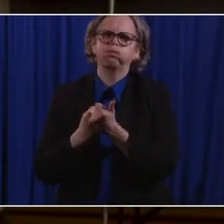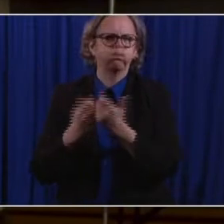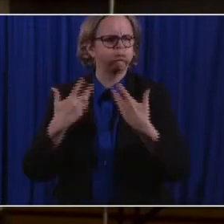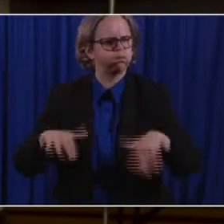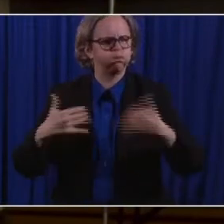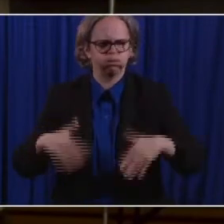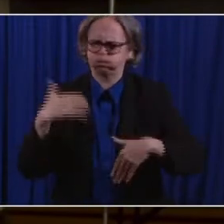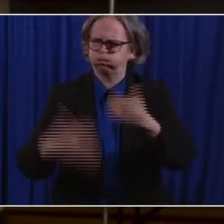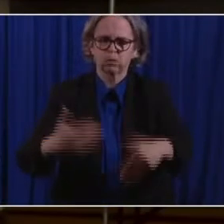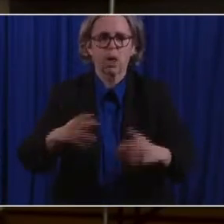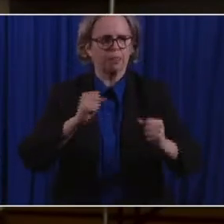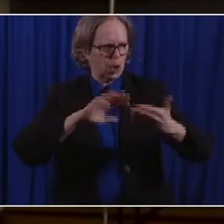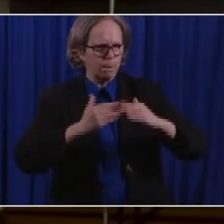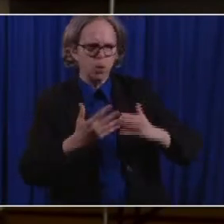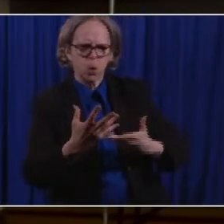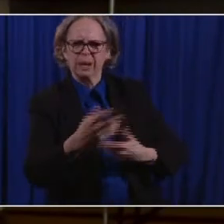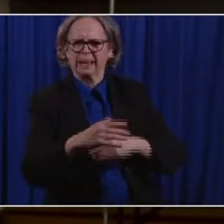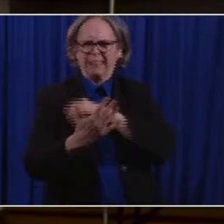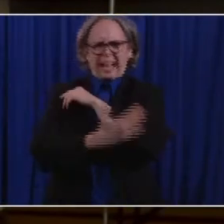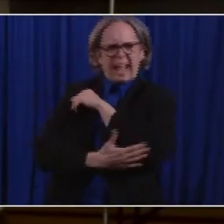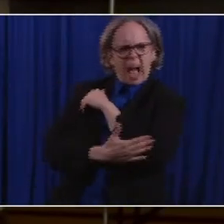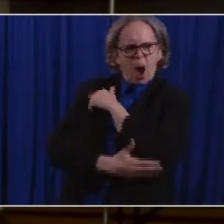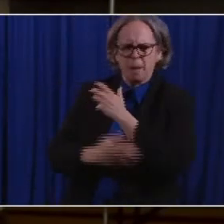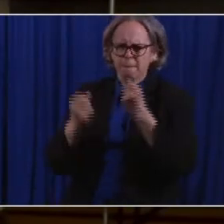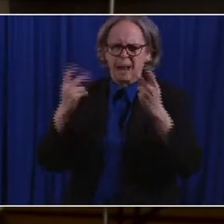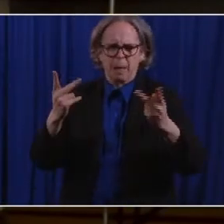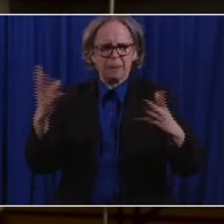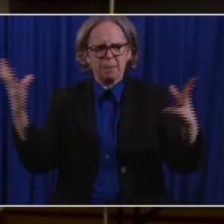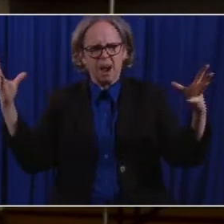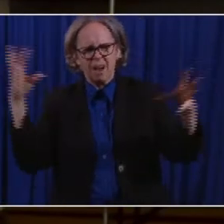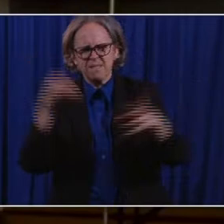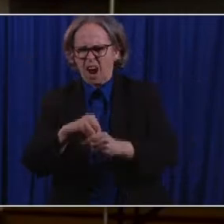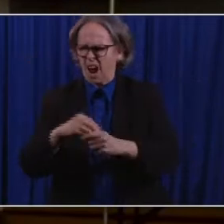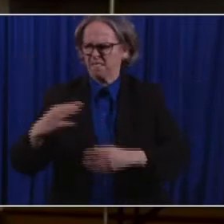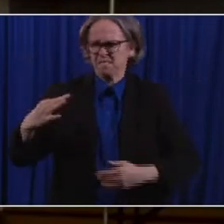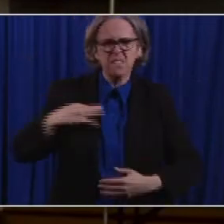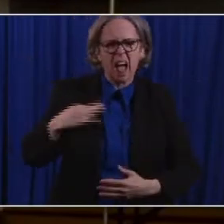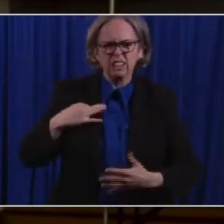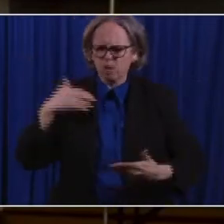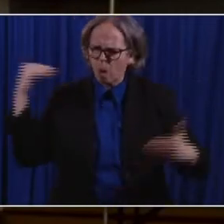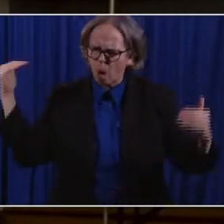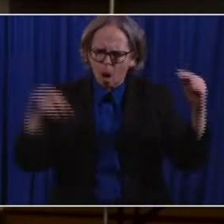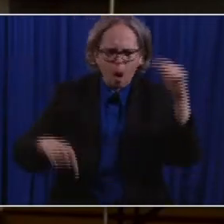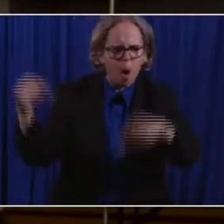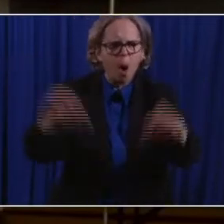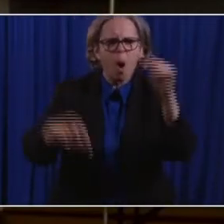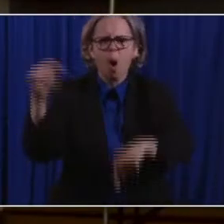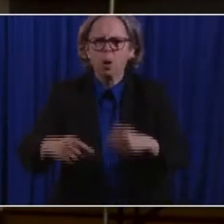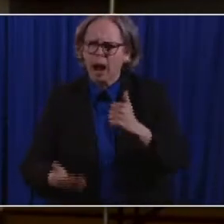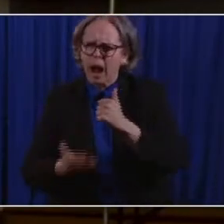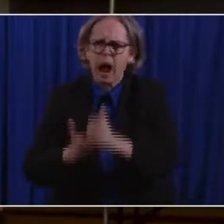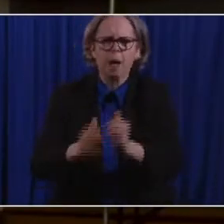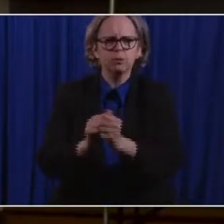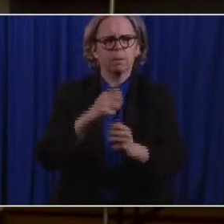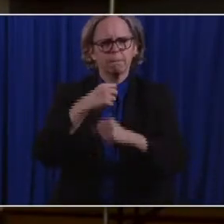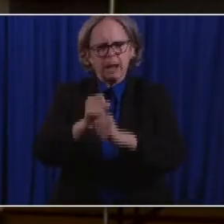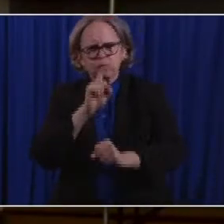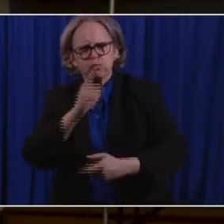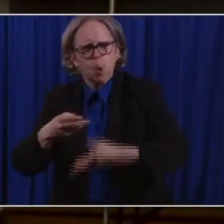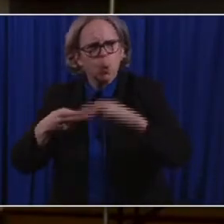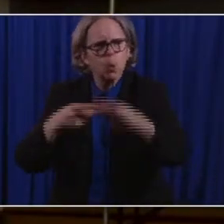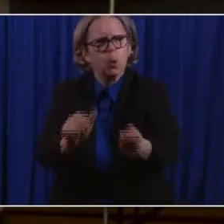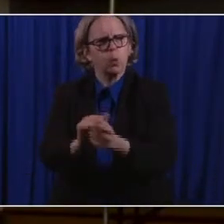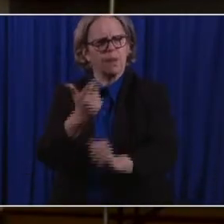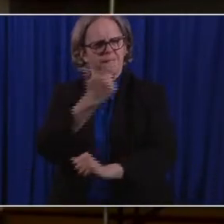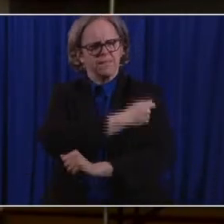as well as many, many volunteers that are devoting their time to serve. We are here 4 days per week, Tuesday through